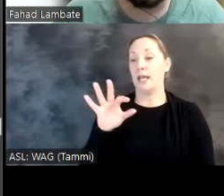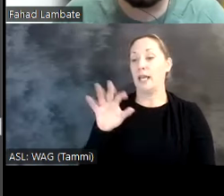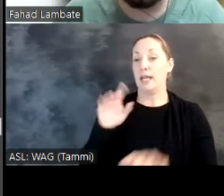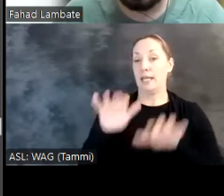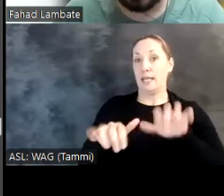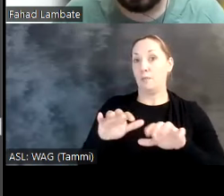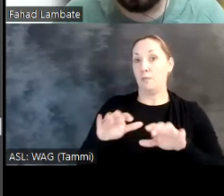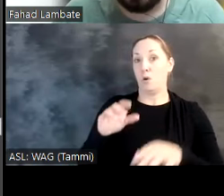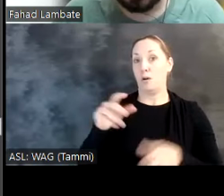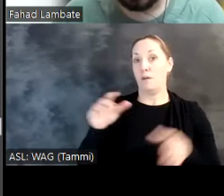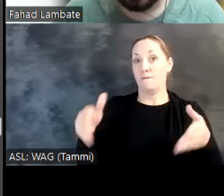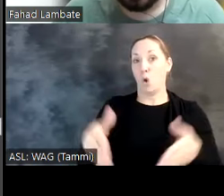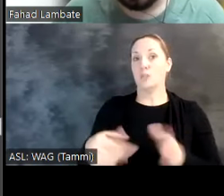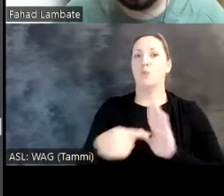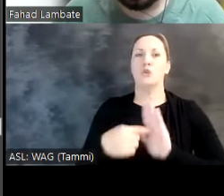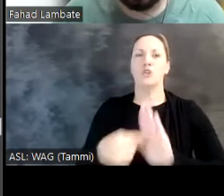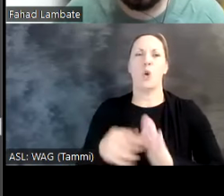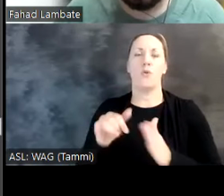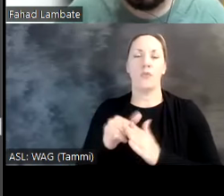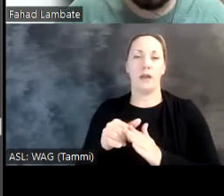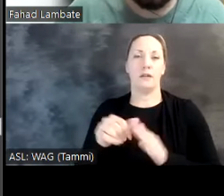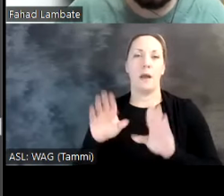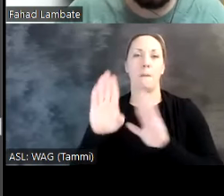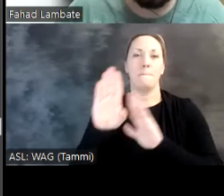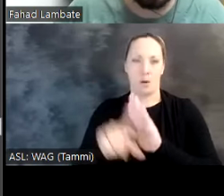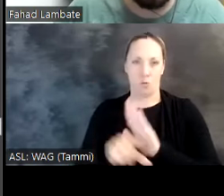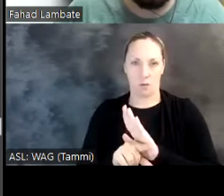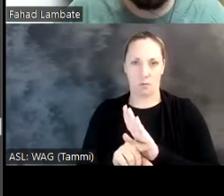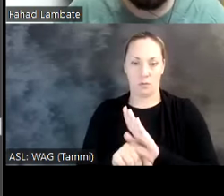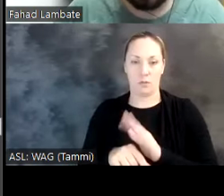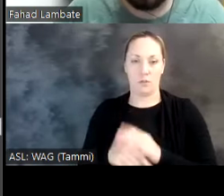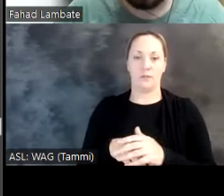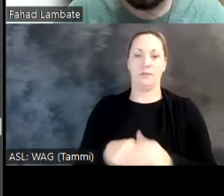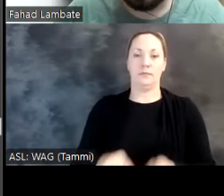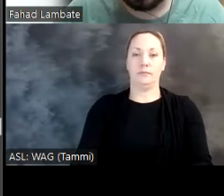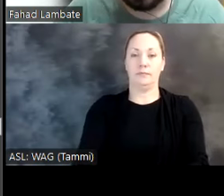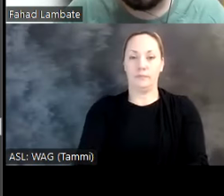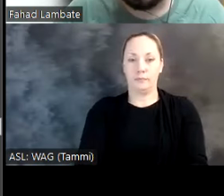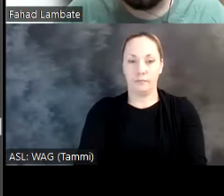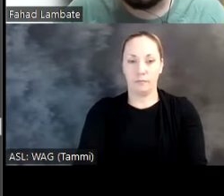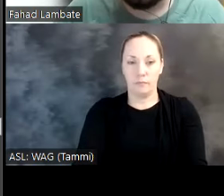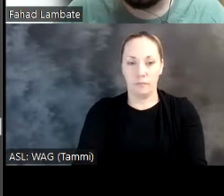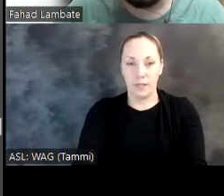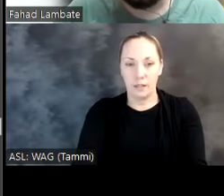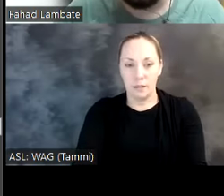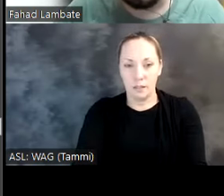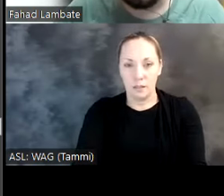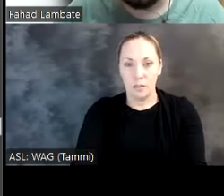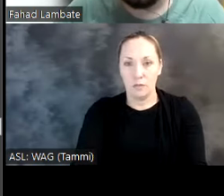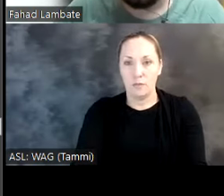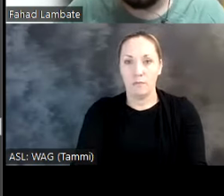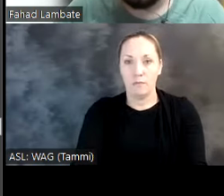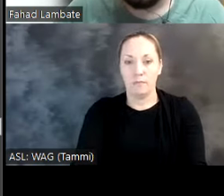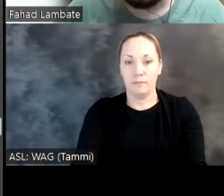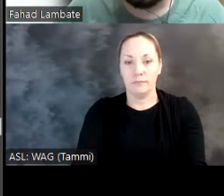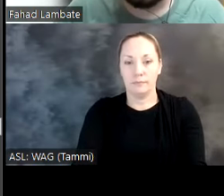show that particular background. So the code here would be background-image property, and you can use a URL